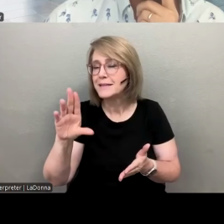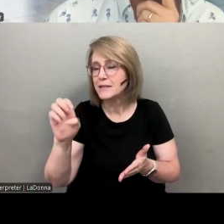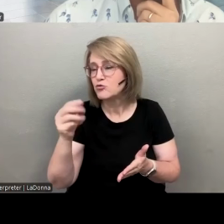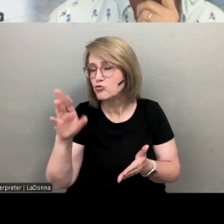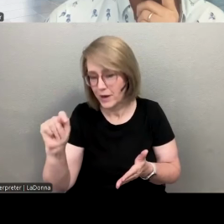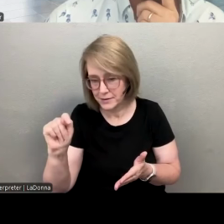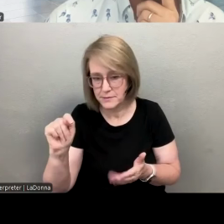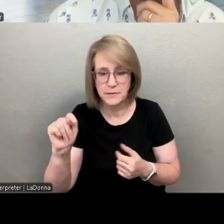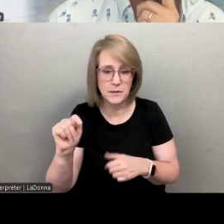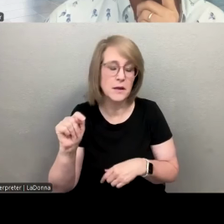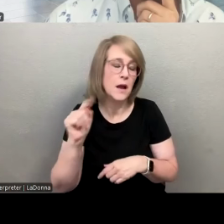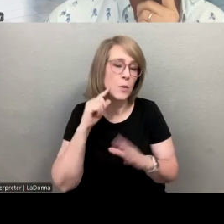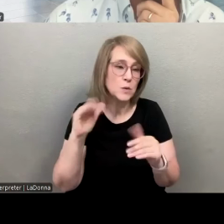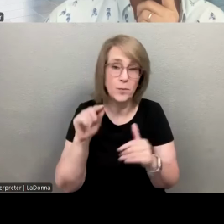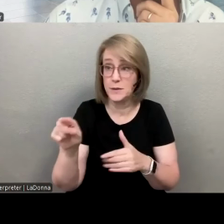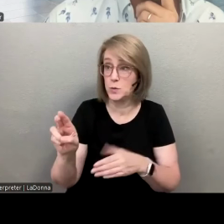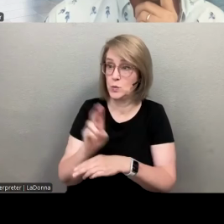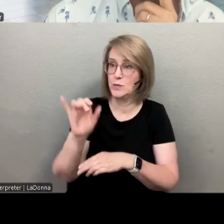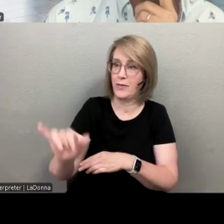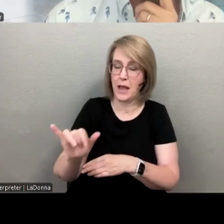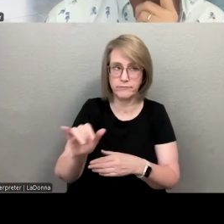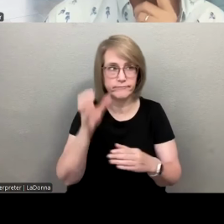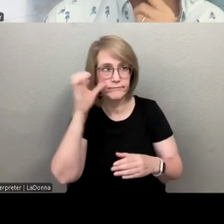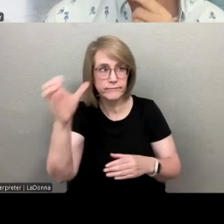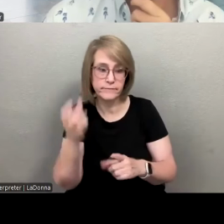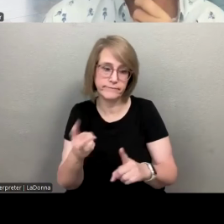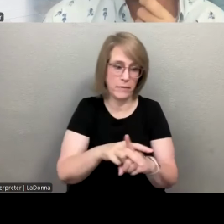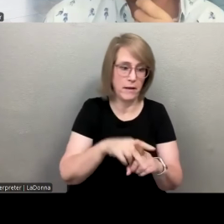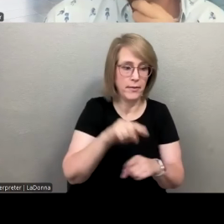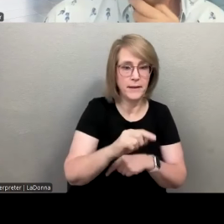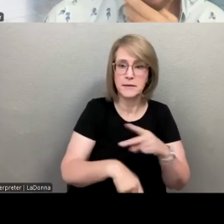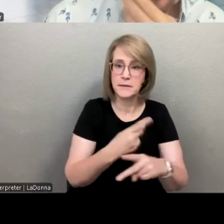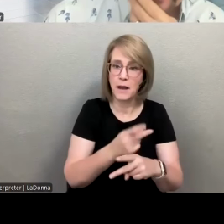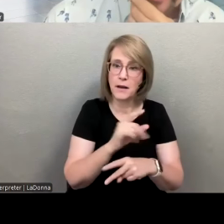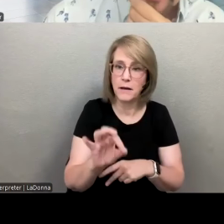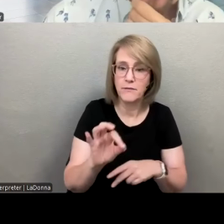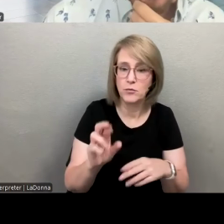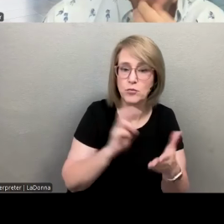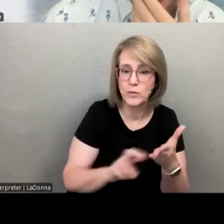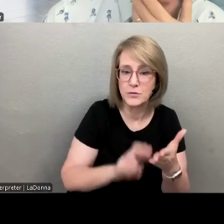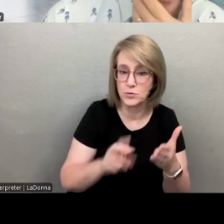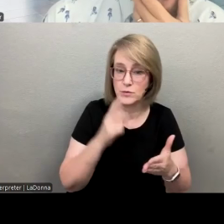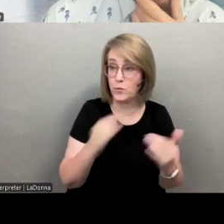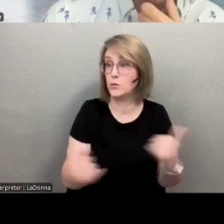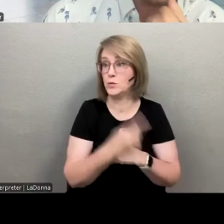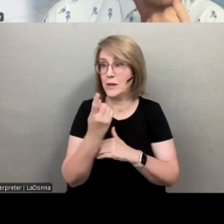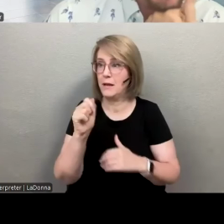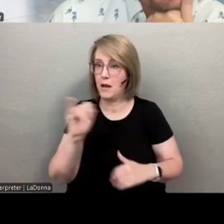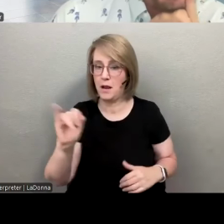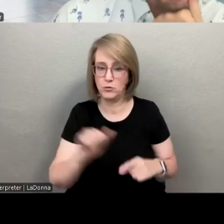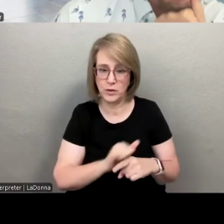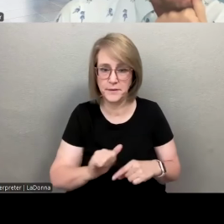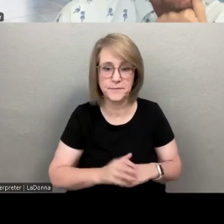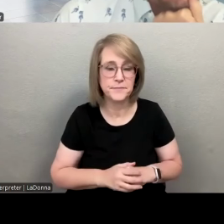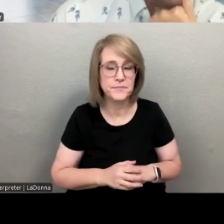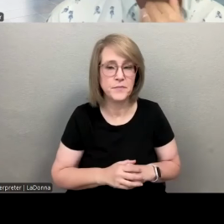do on conversations like this. Yeah, that's fascinating, Zach. You know, that a lot of the changes in the